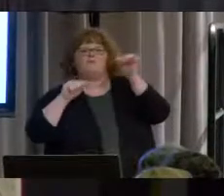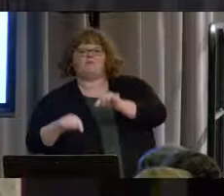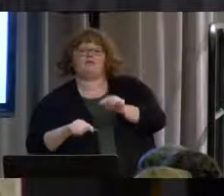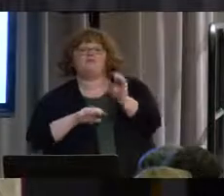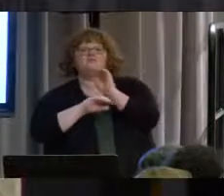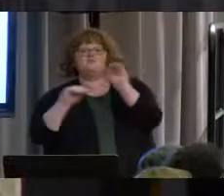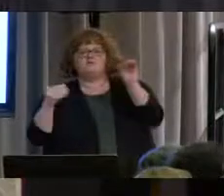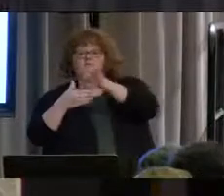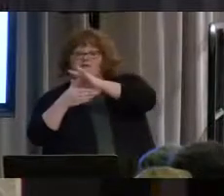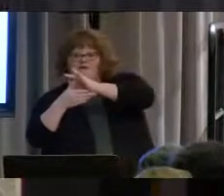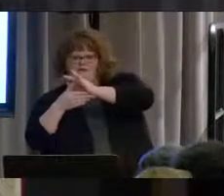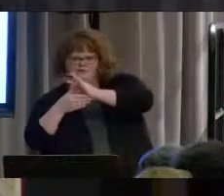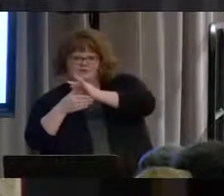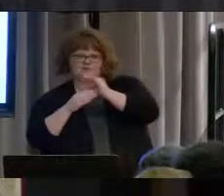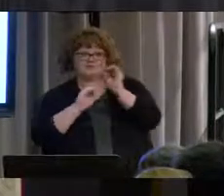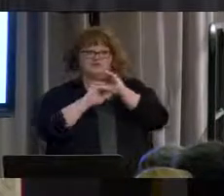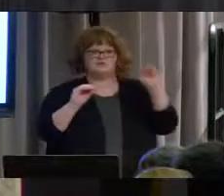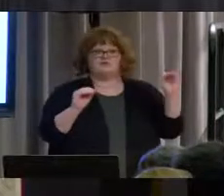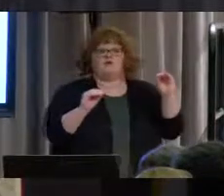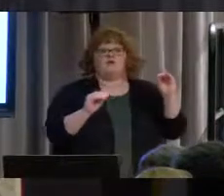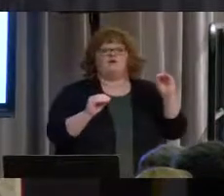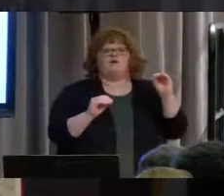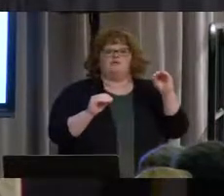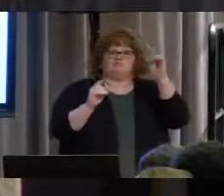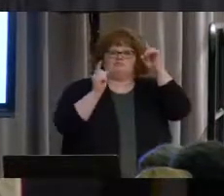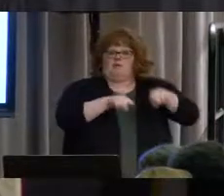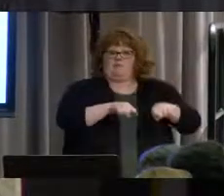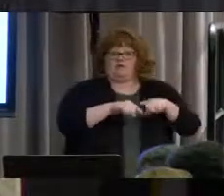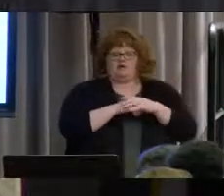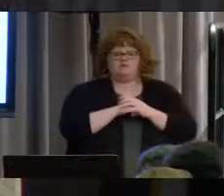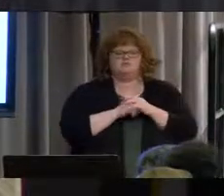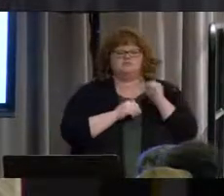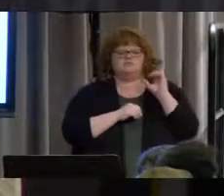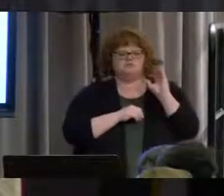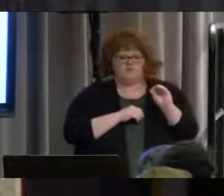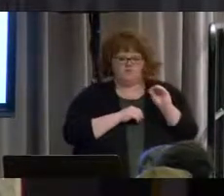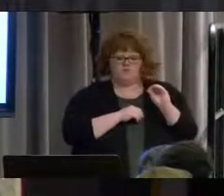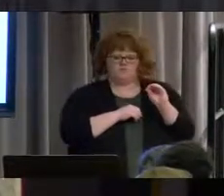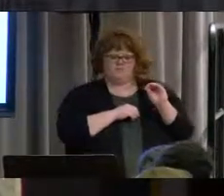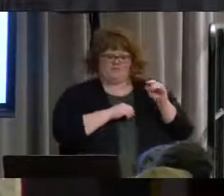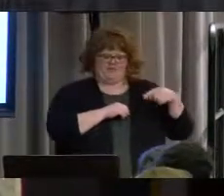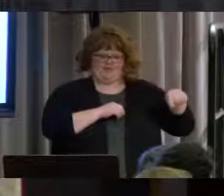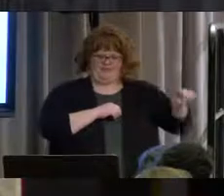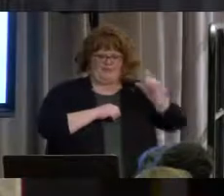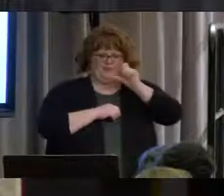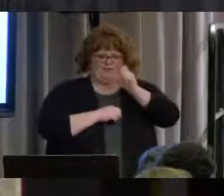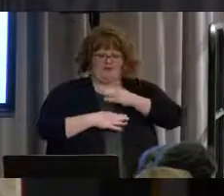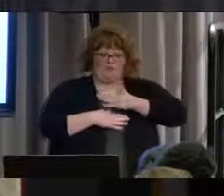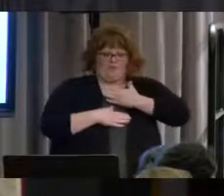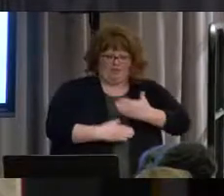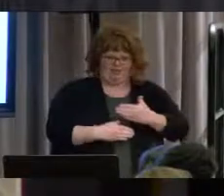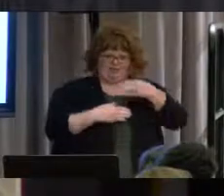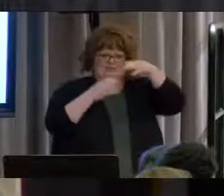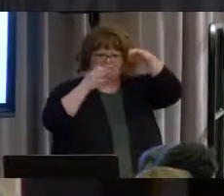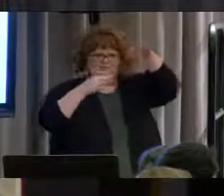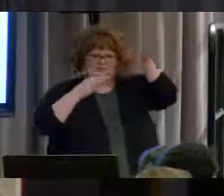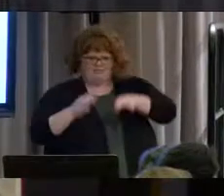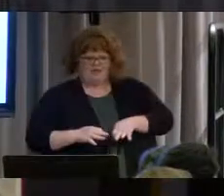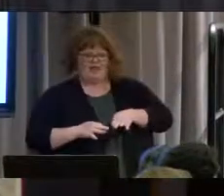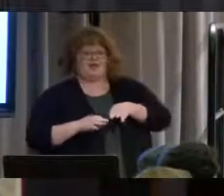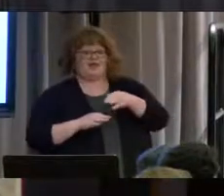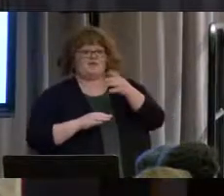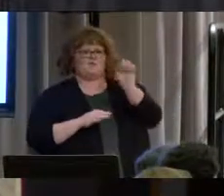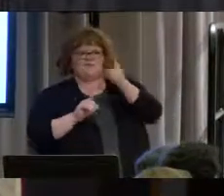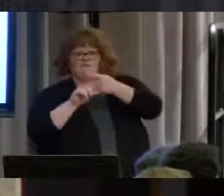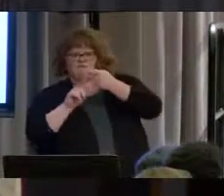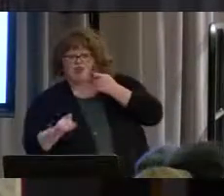no compromise. And so the very idea of explaining where the statues came from and who put them up